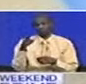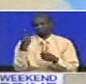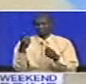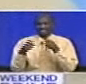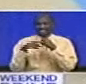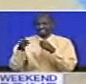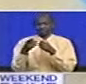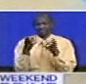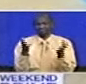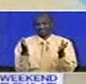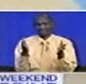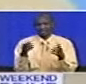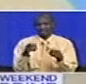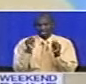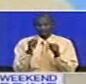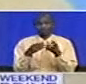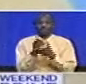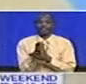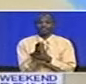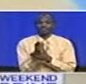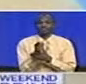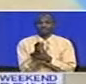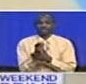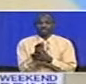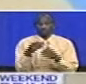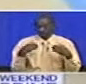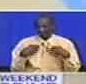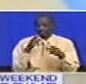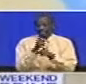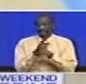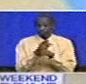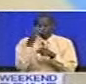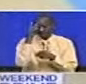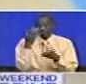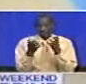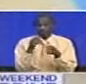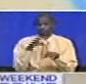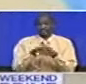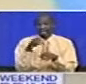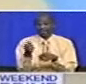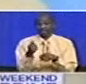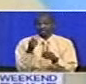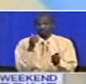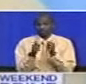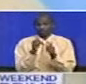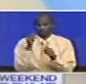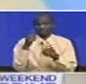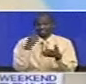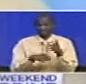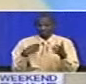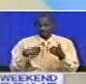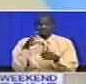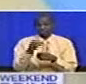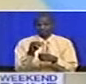6,000. You should be able to get those. You have to be careful because you may get others which you will be charged a bit